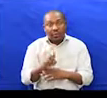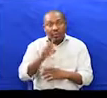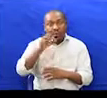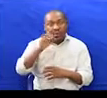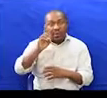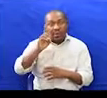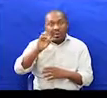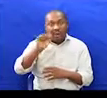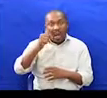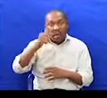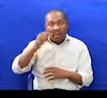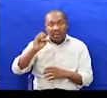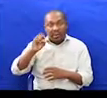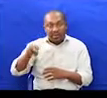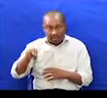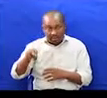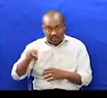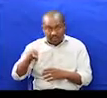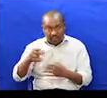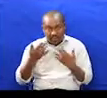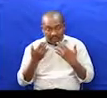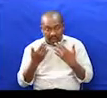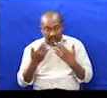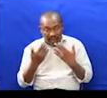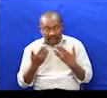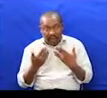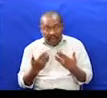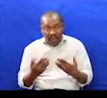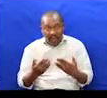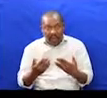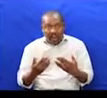experiment, he saw that it is